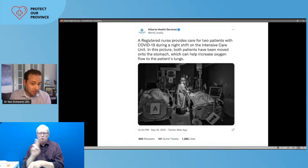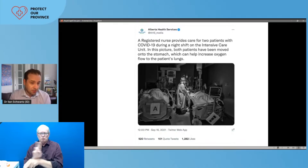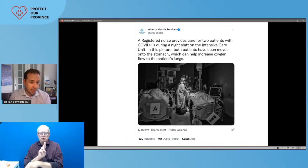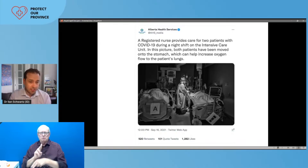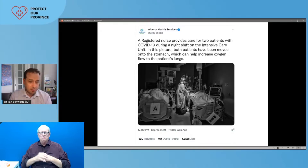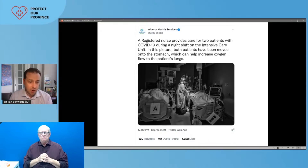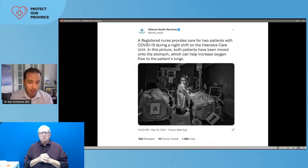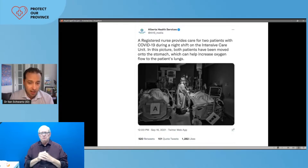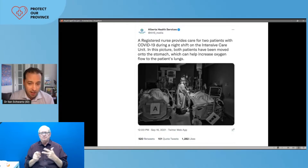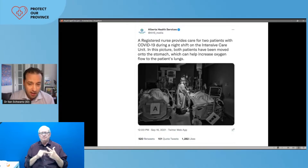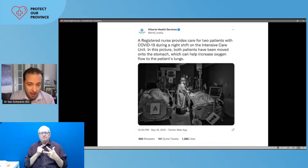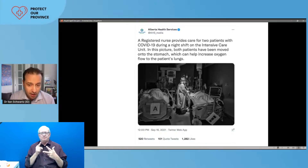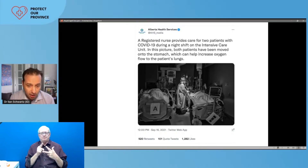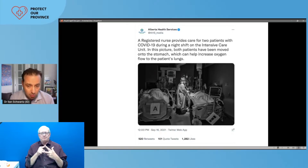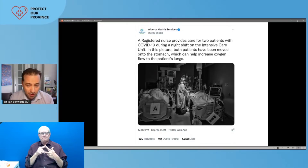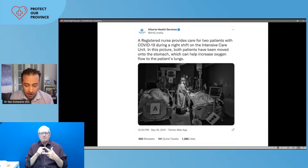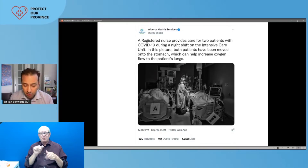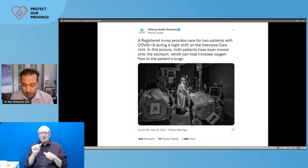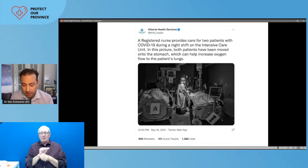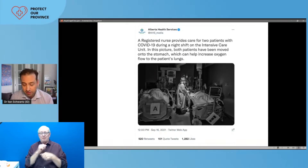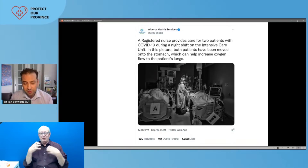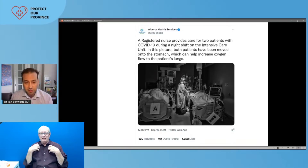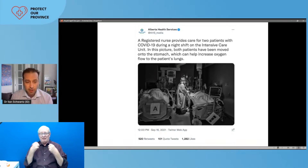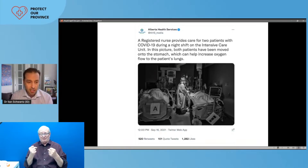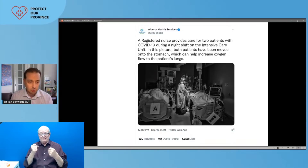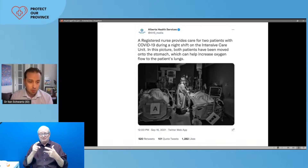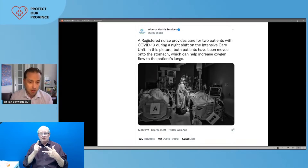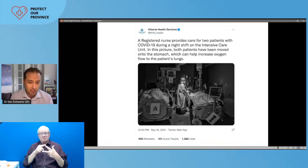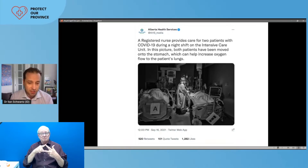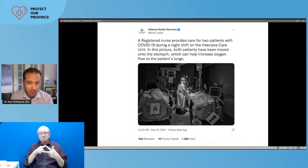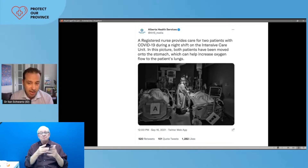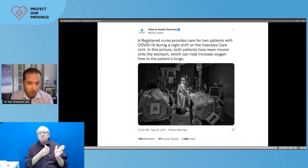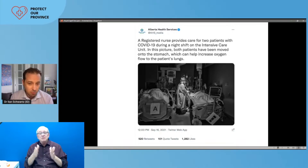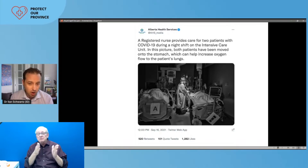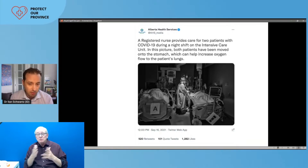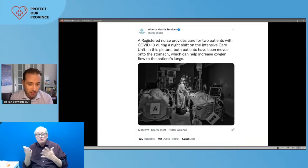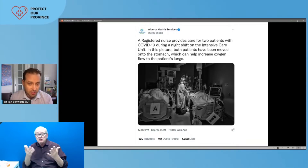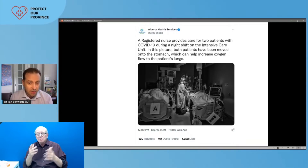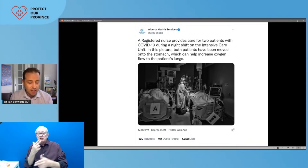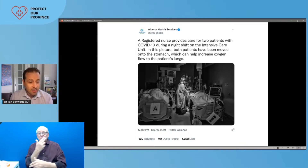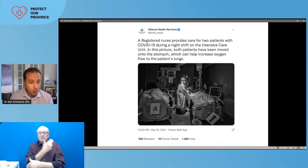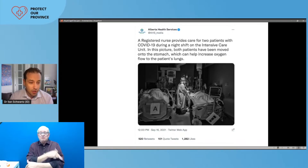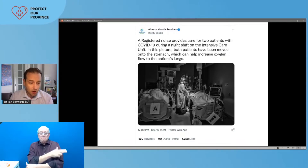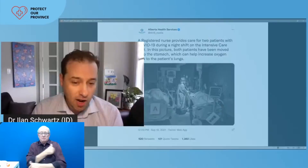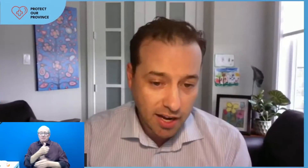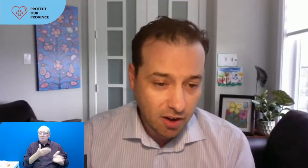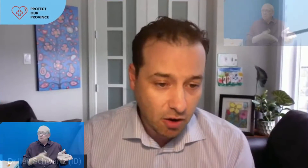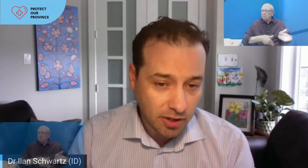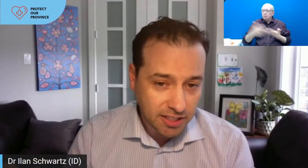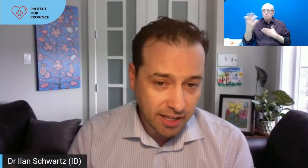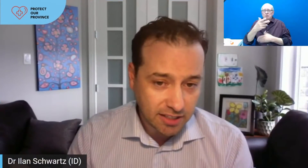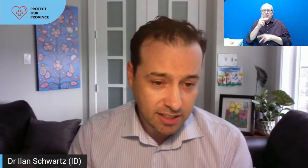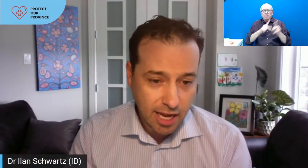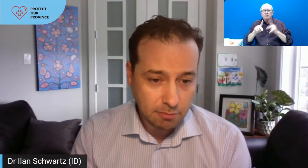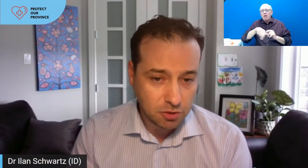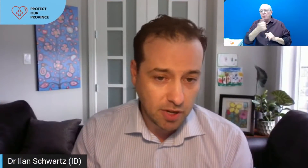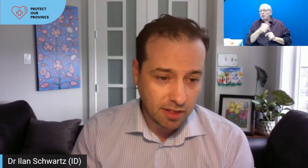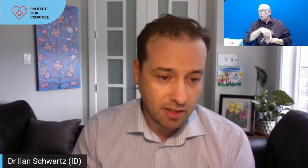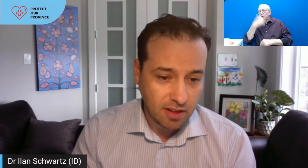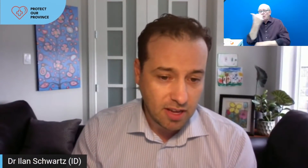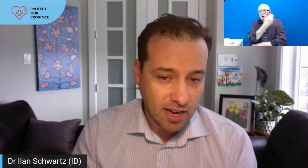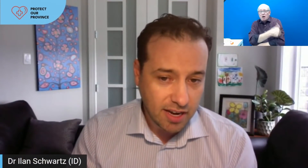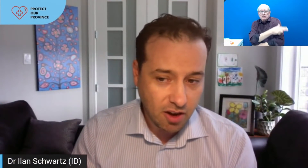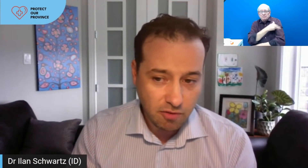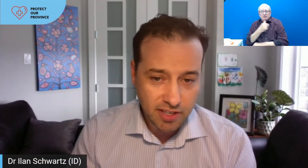a potential strategy by Alberta Health is to transport patients out of province. Now we know Idaho is getting slammed